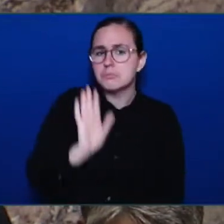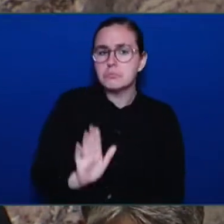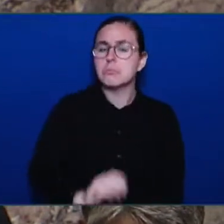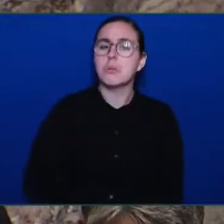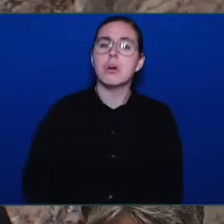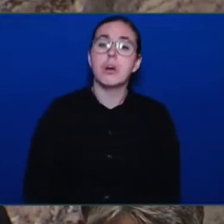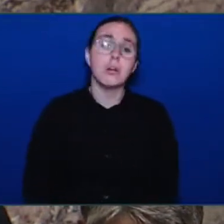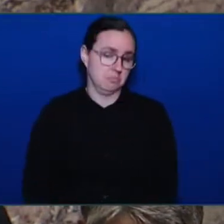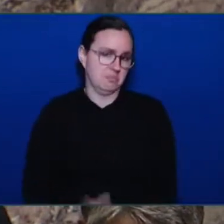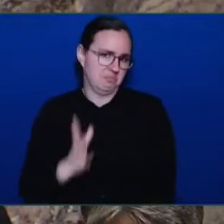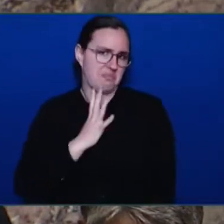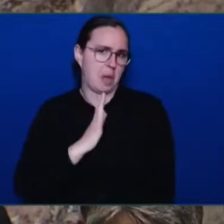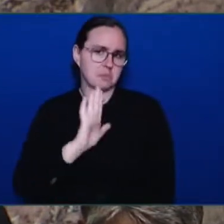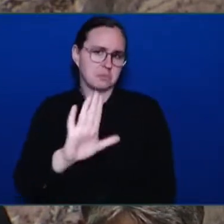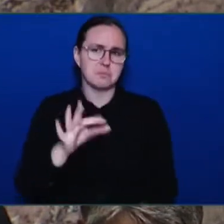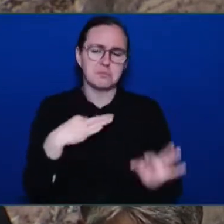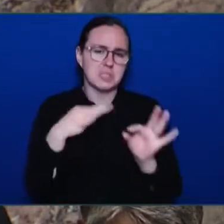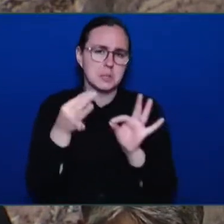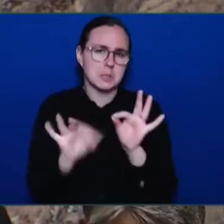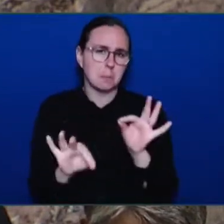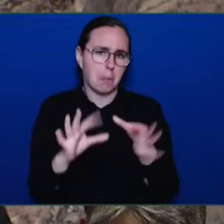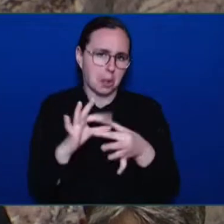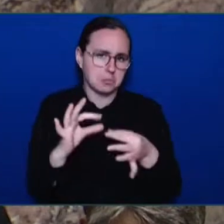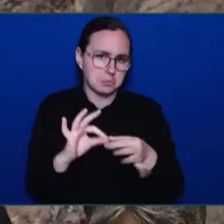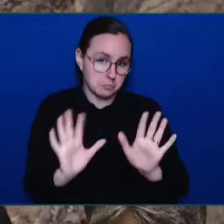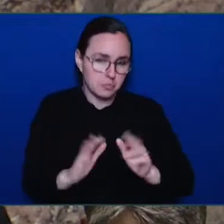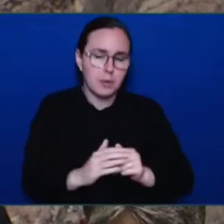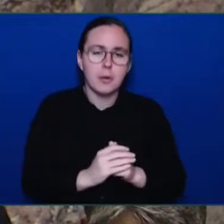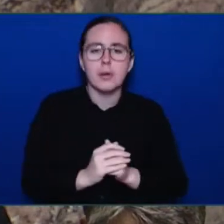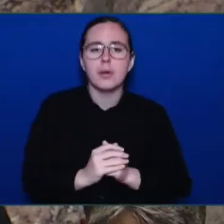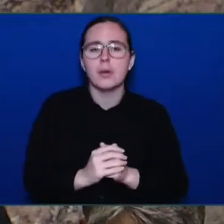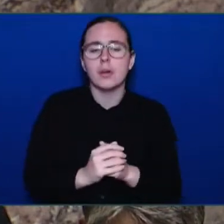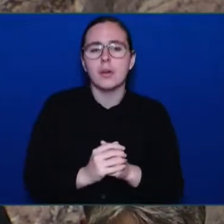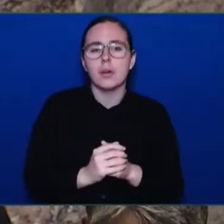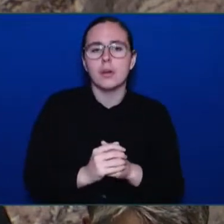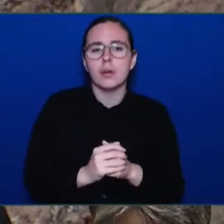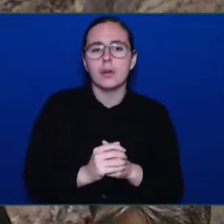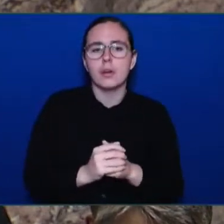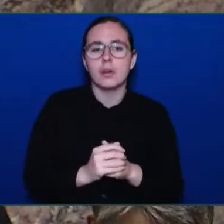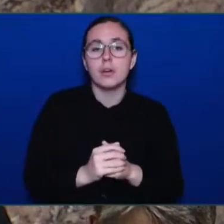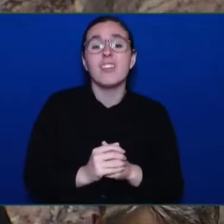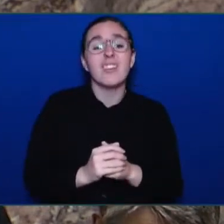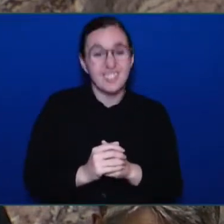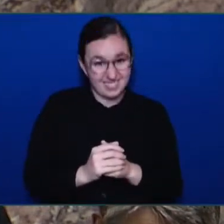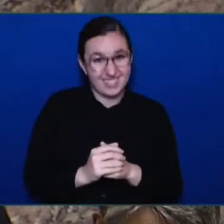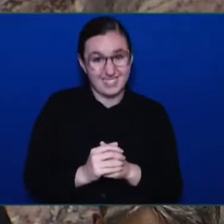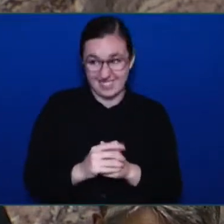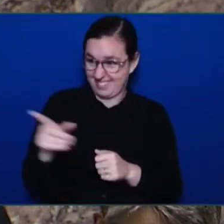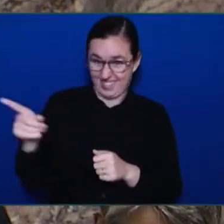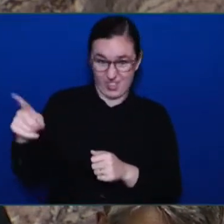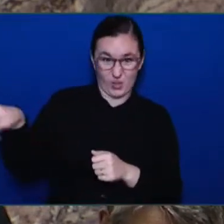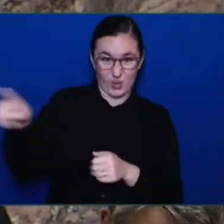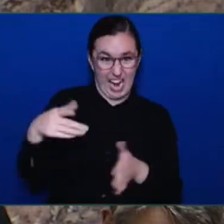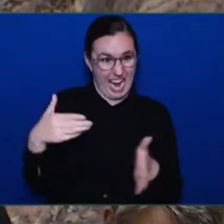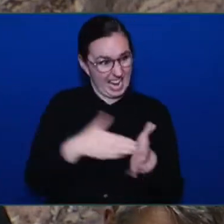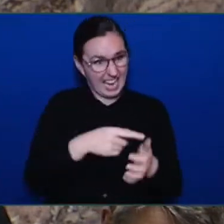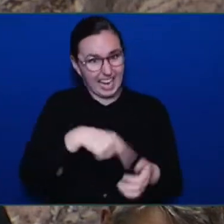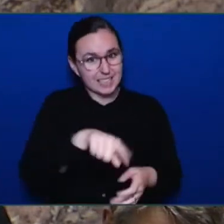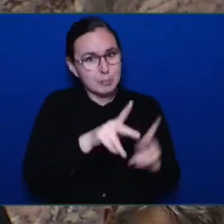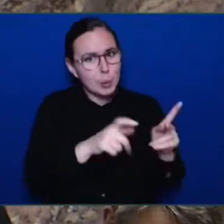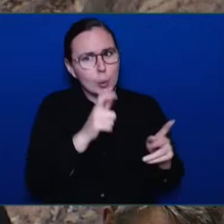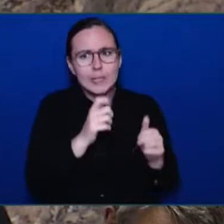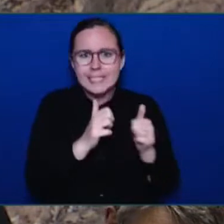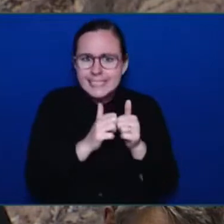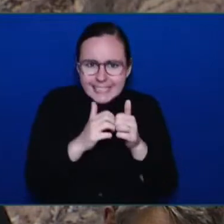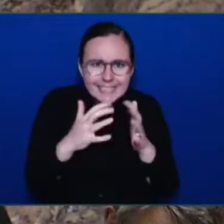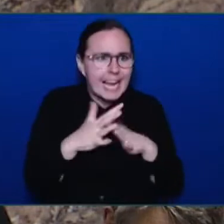So instead of attacking the men and women and the people that are actually building affordable houses, again, they promised 114,000 houses